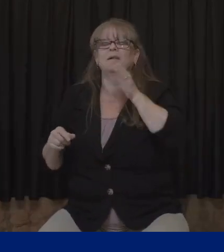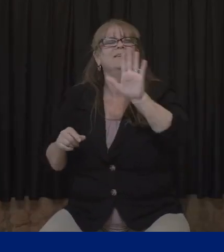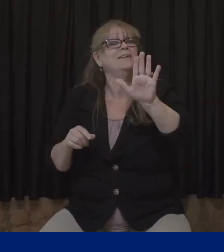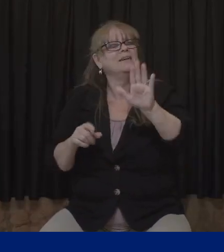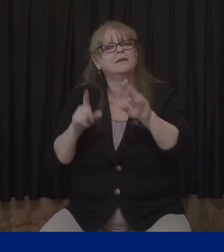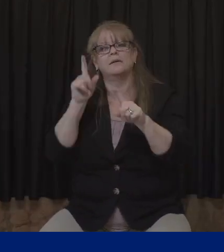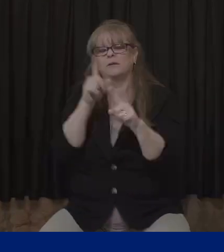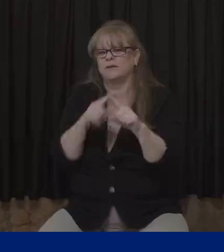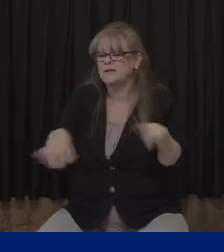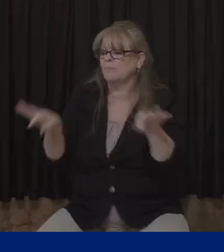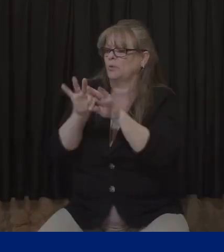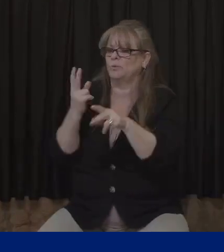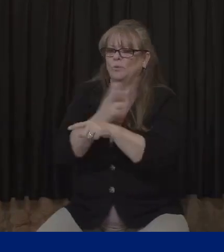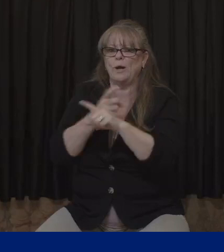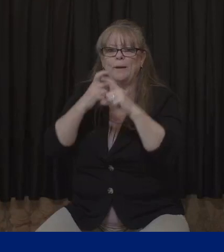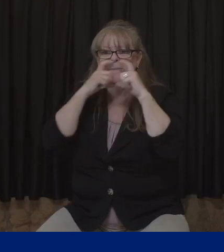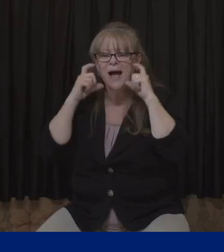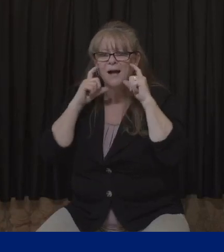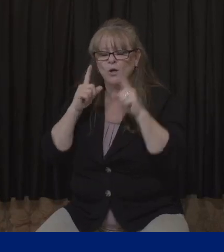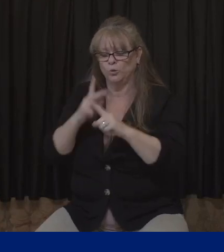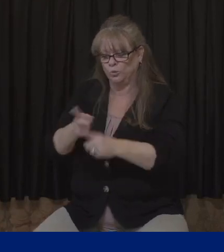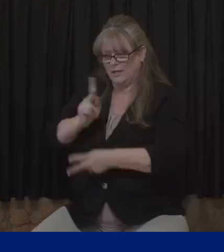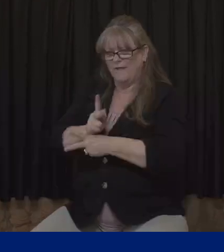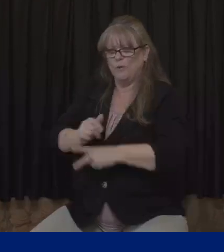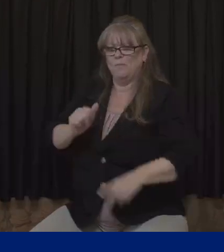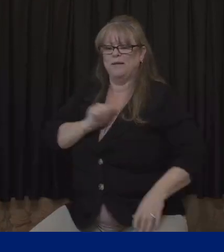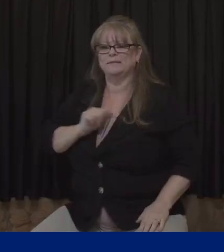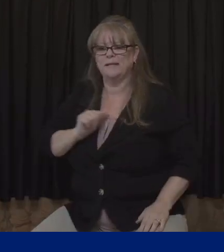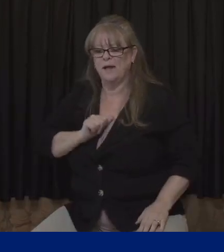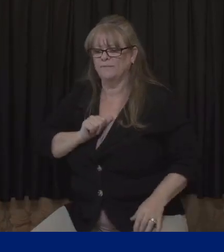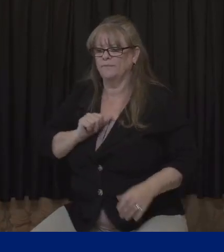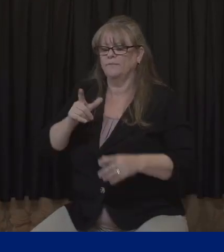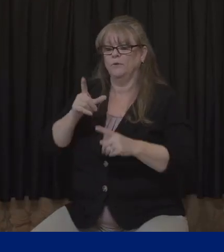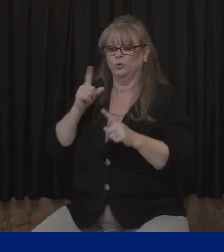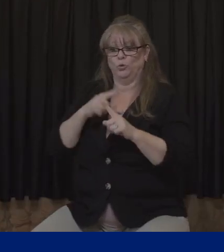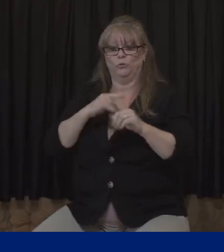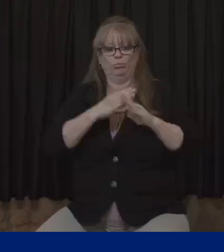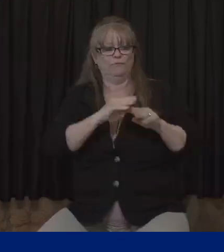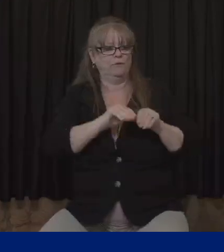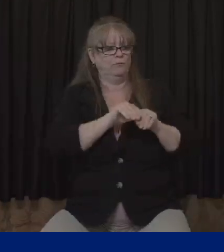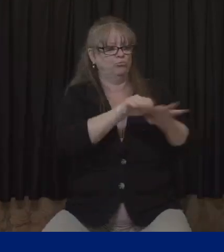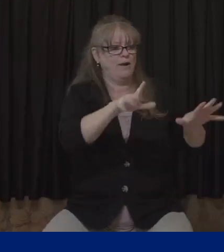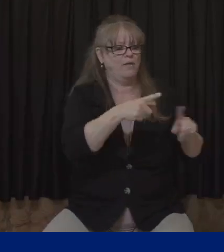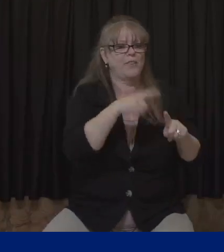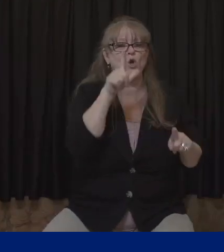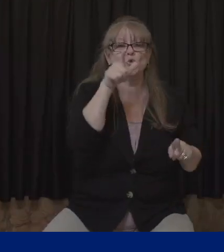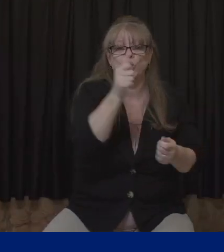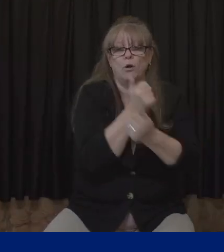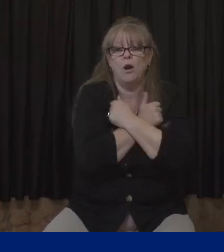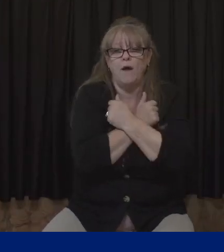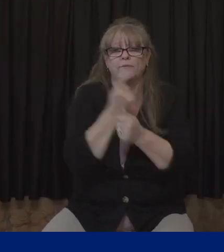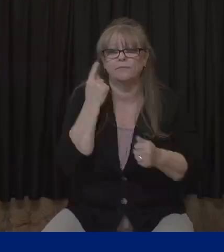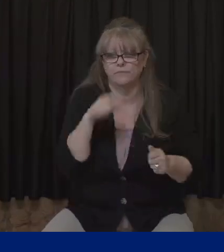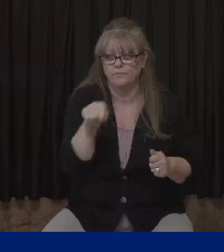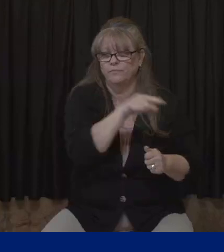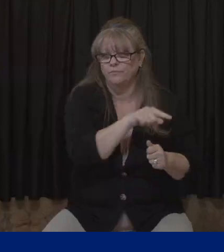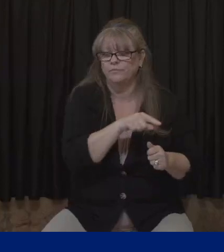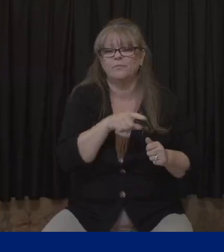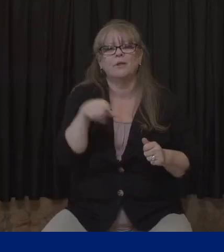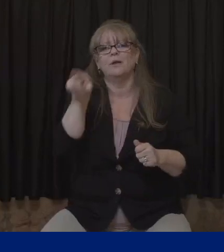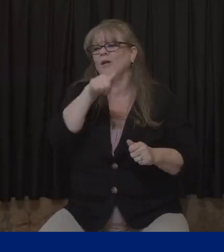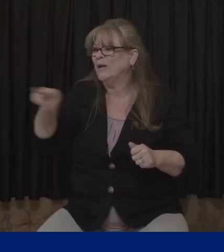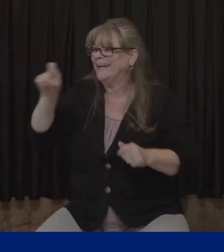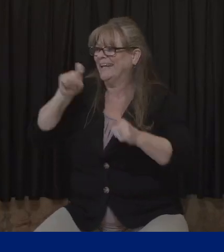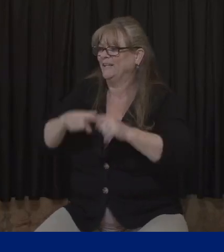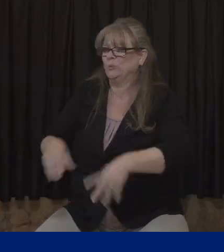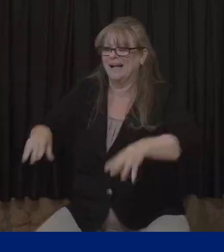ones. And we need to show complete social acceptance of anybody who's making the right choice to wear that mask, because they're